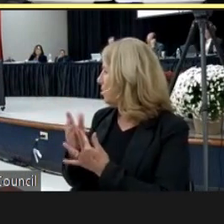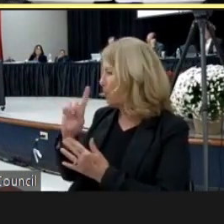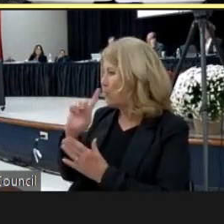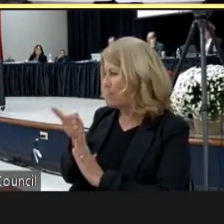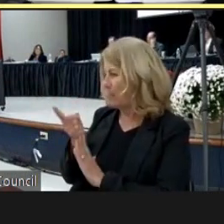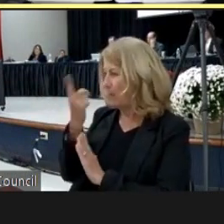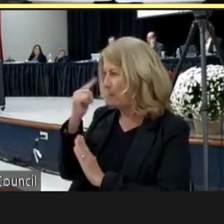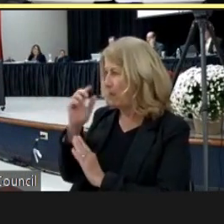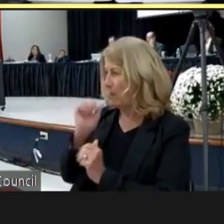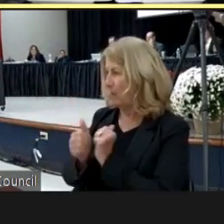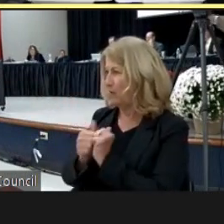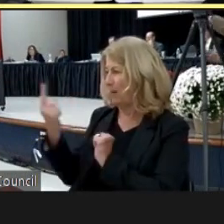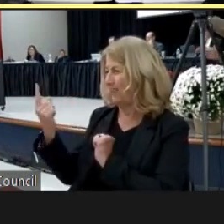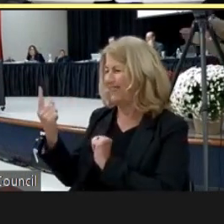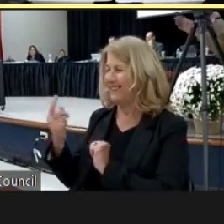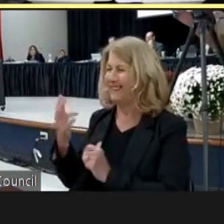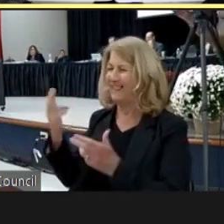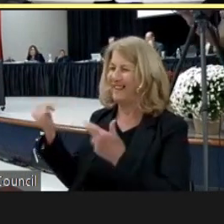case. We'll